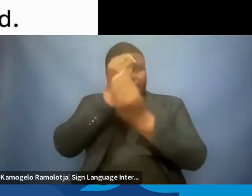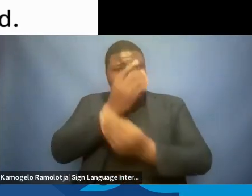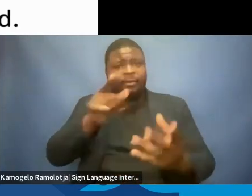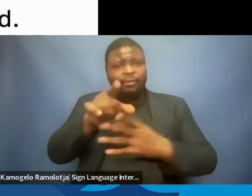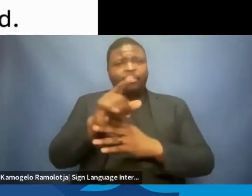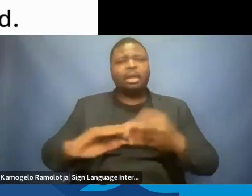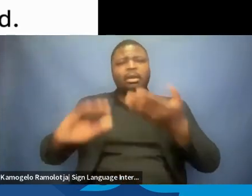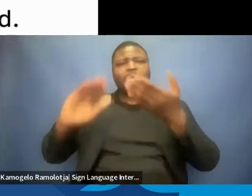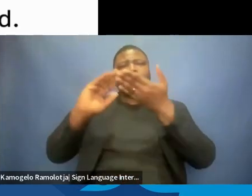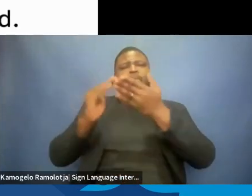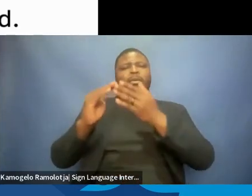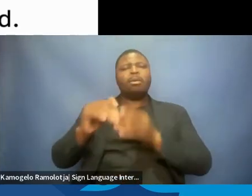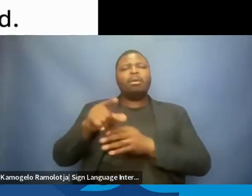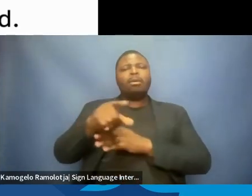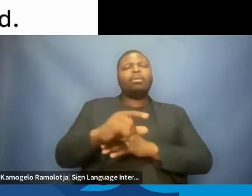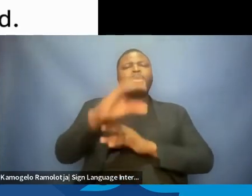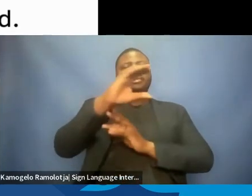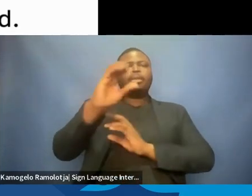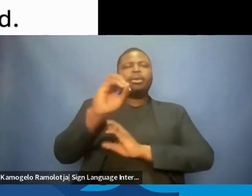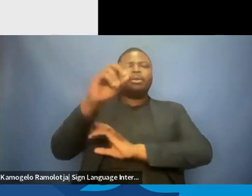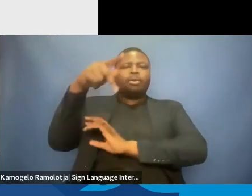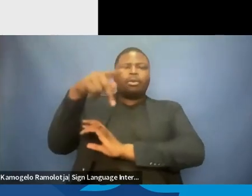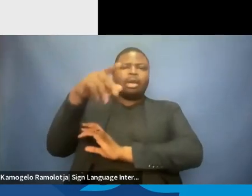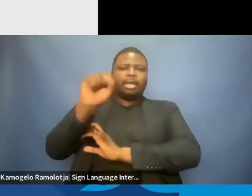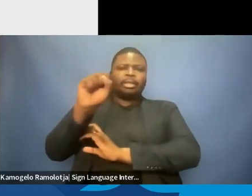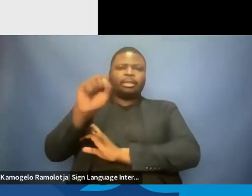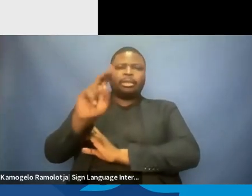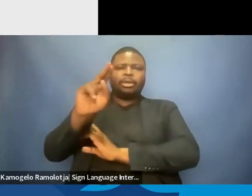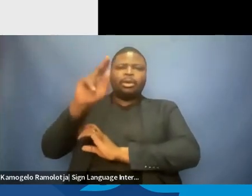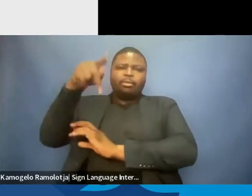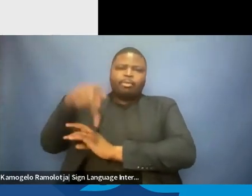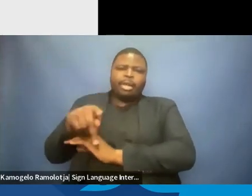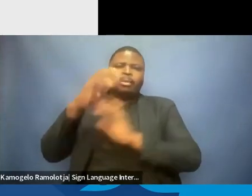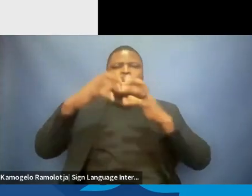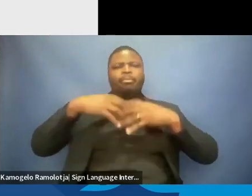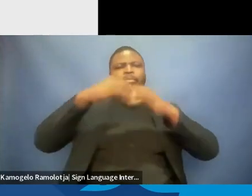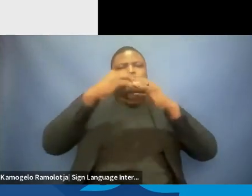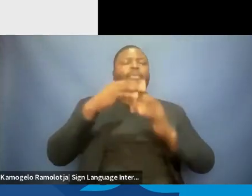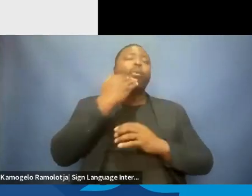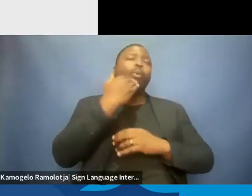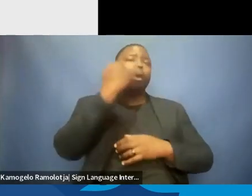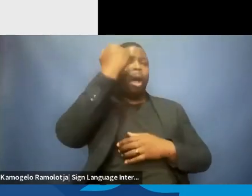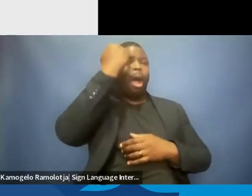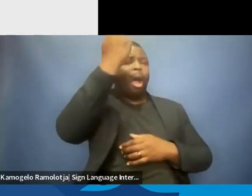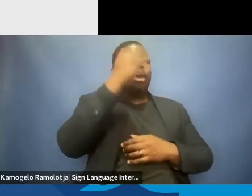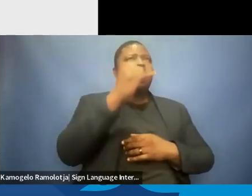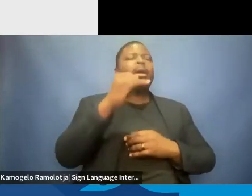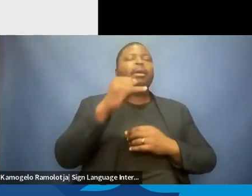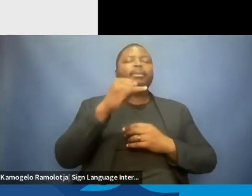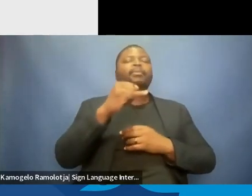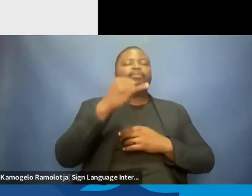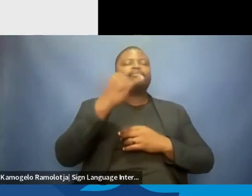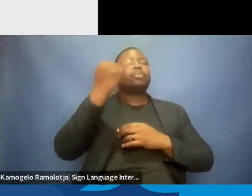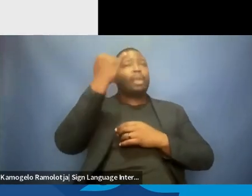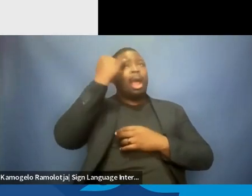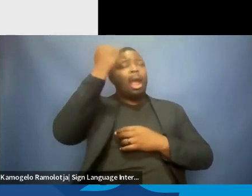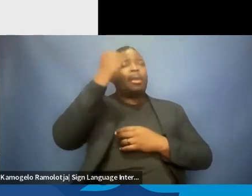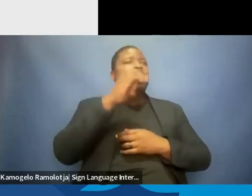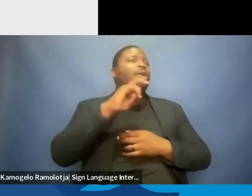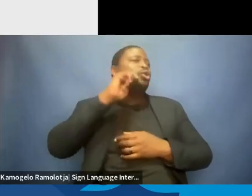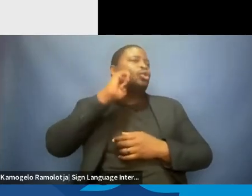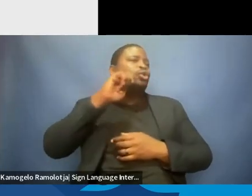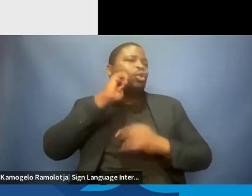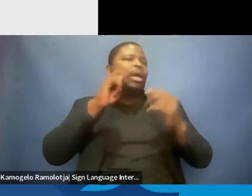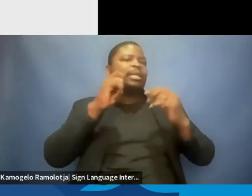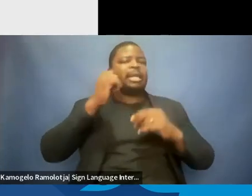look at some of the challenges or concerns. So just a little bit of background information. The